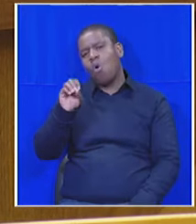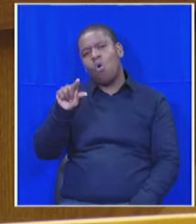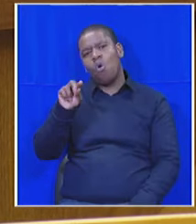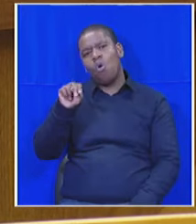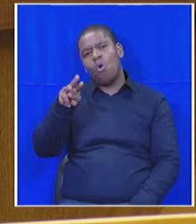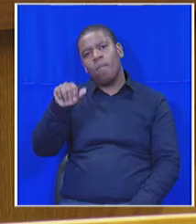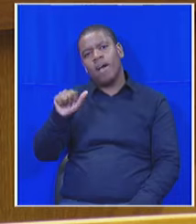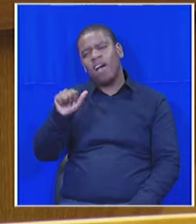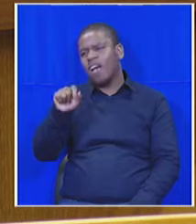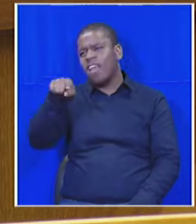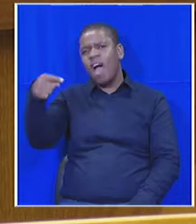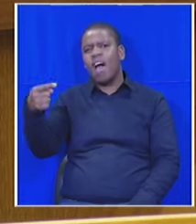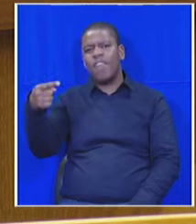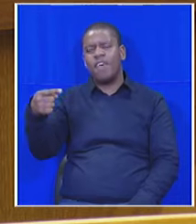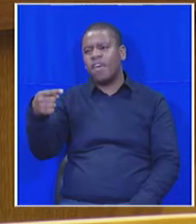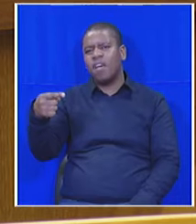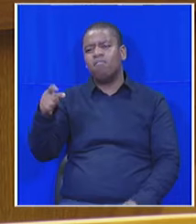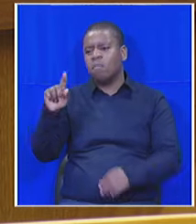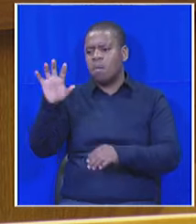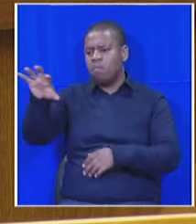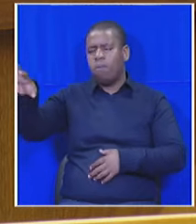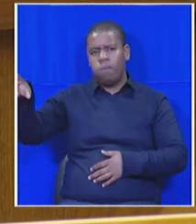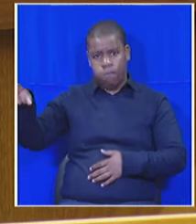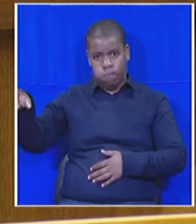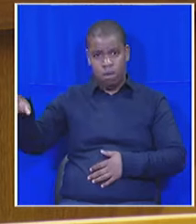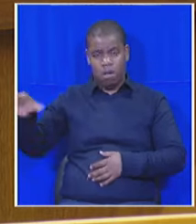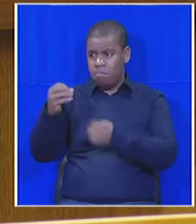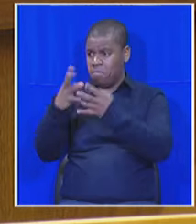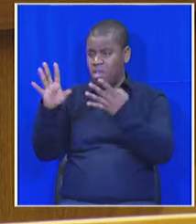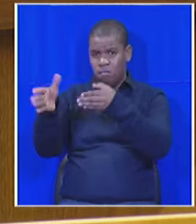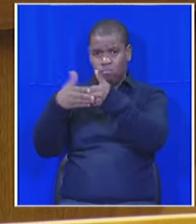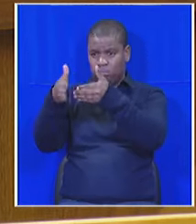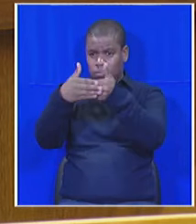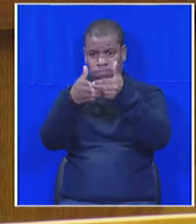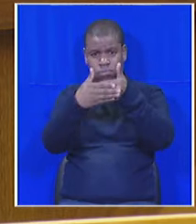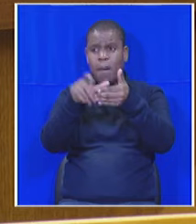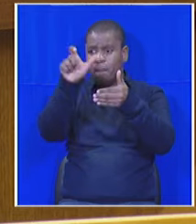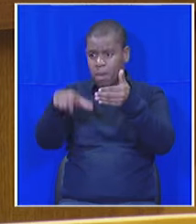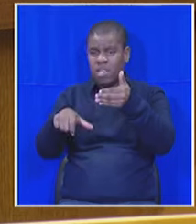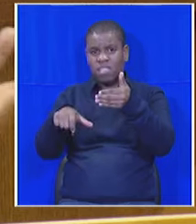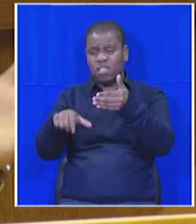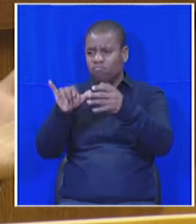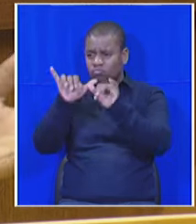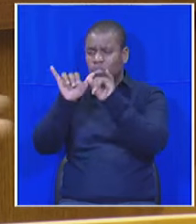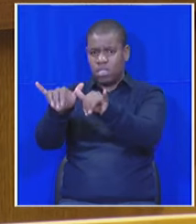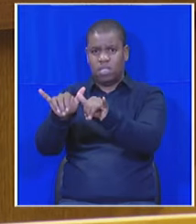in many instances, ziyavalwa iboshwa ithathwe zisiwe kwahlabisa